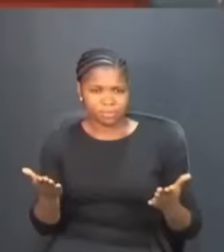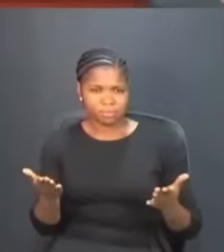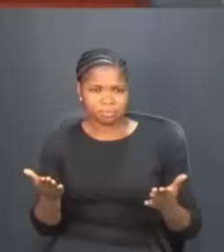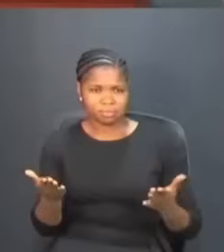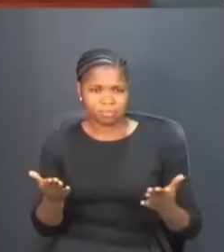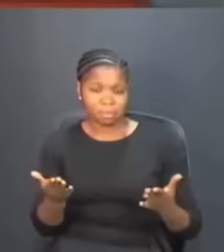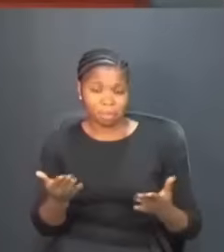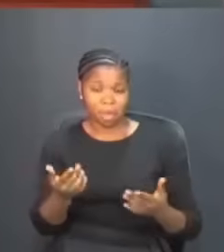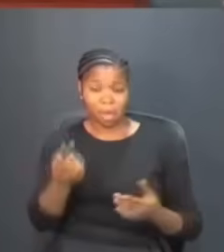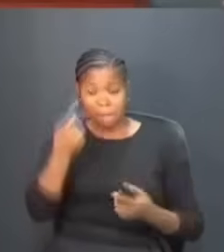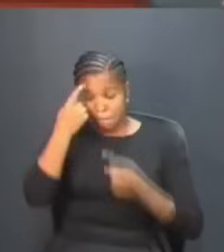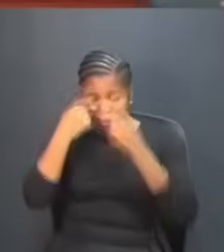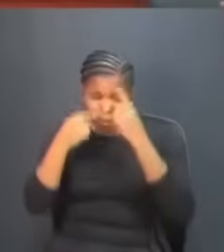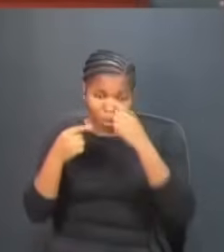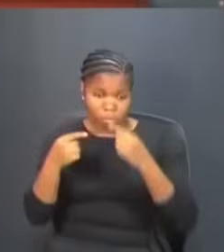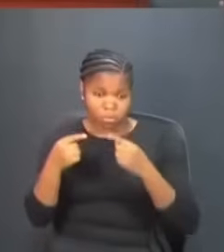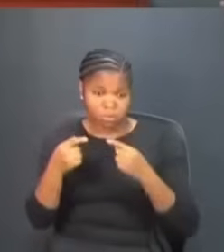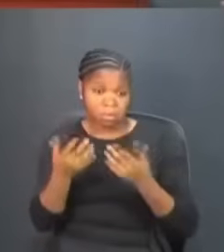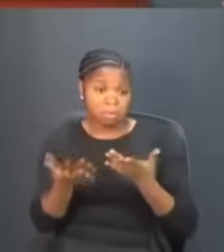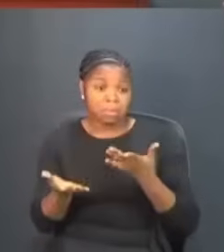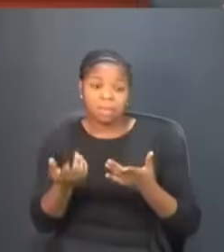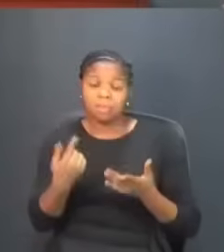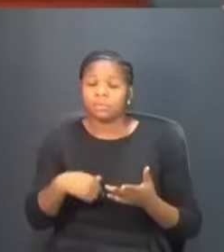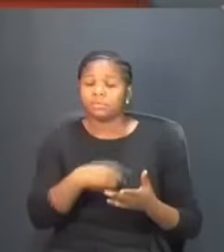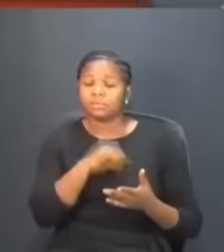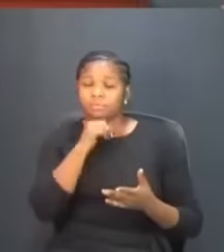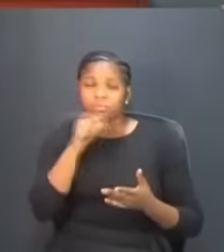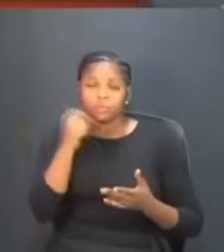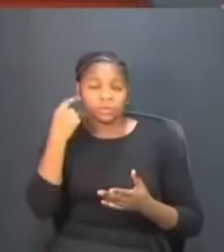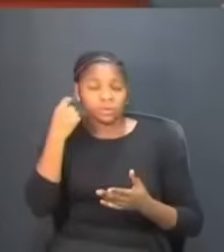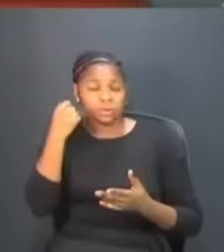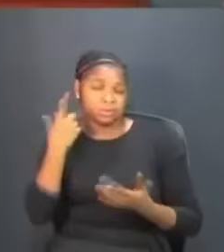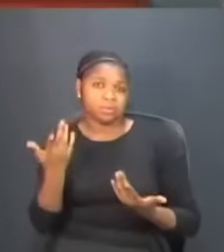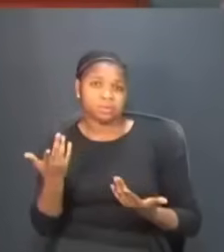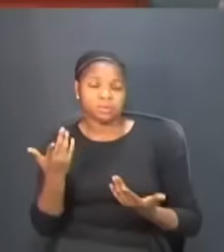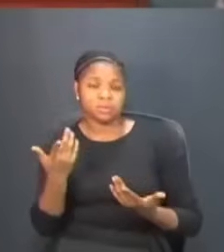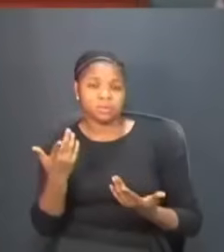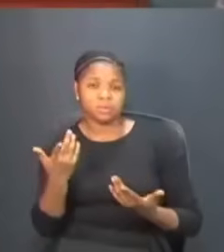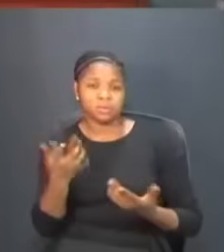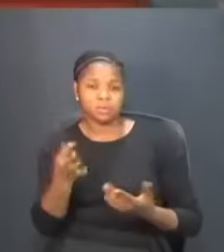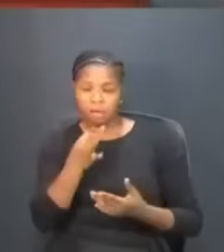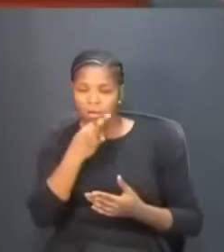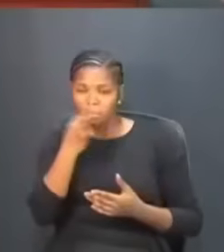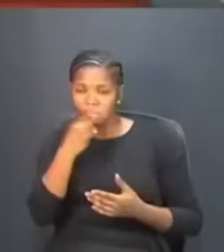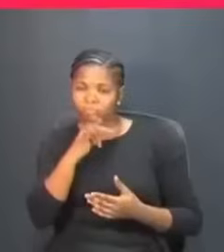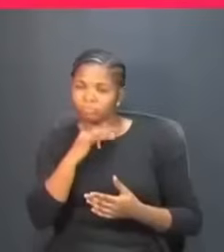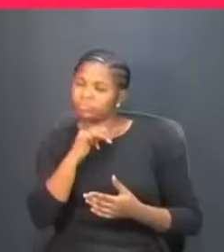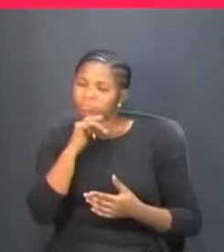insecurity. So we want him to shed more light on what. Yes, Minister. Yeah.